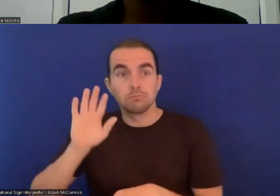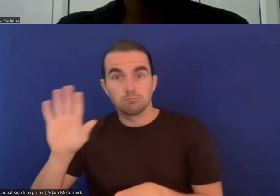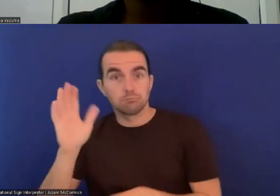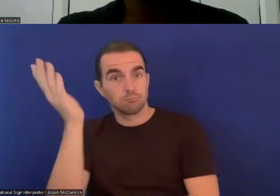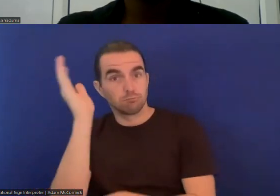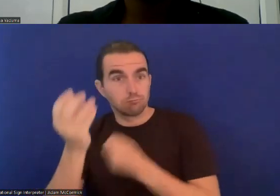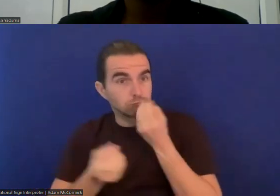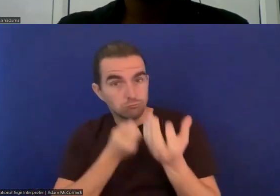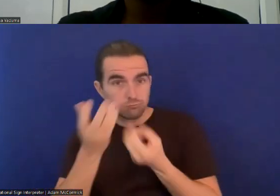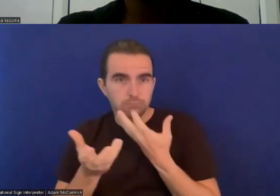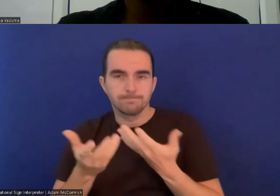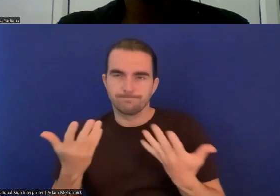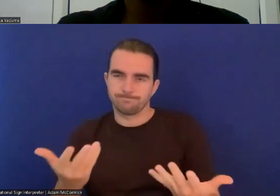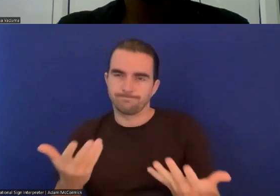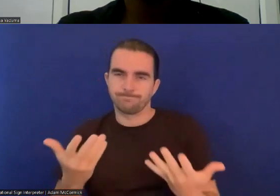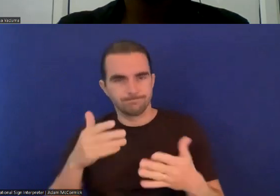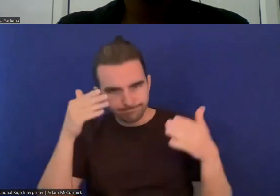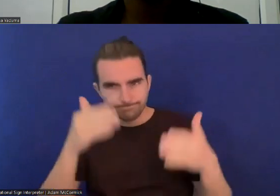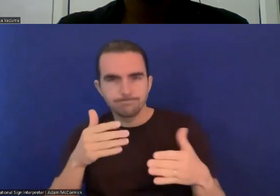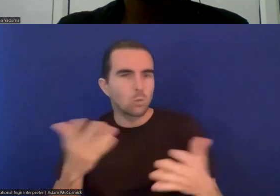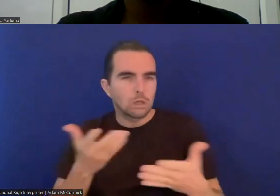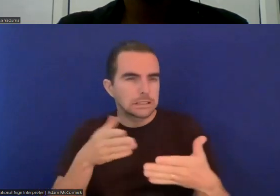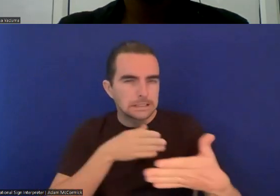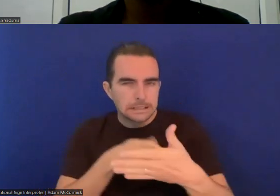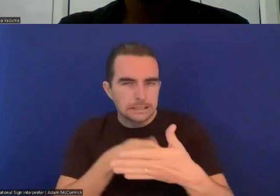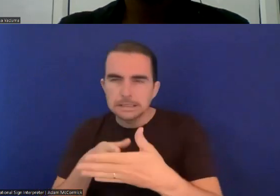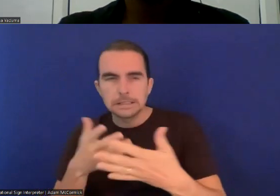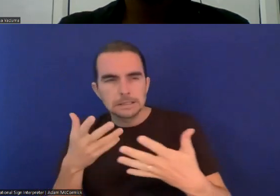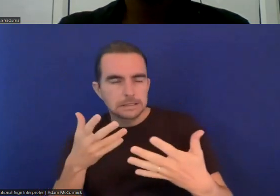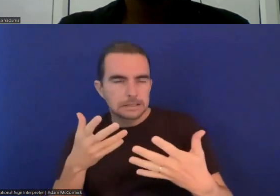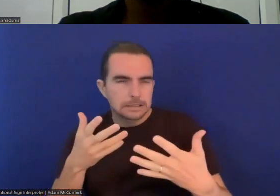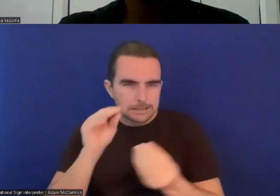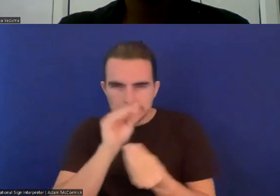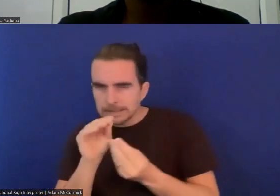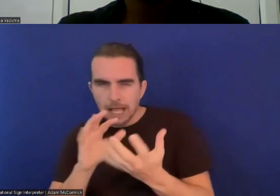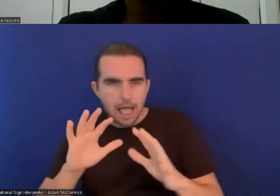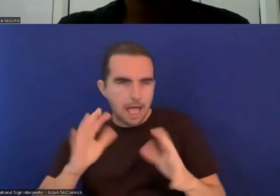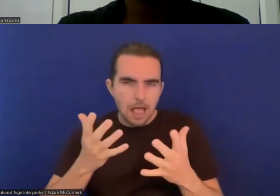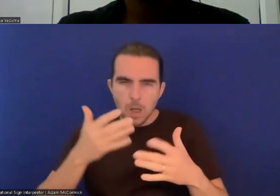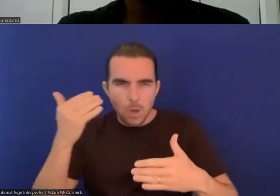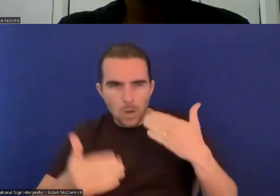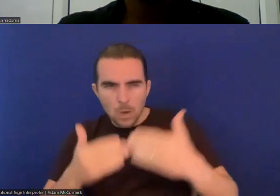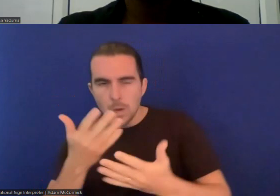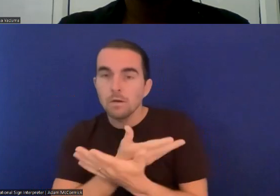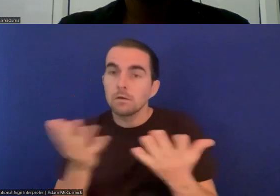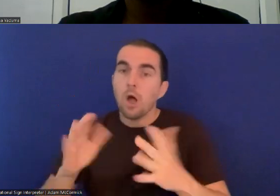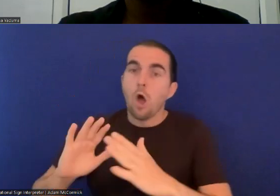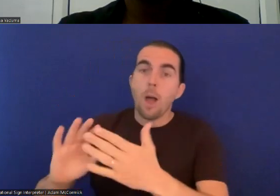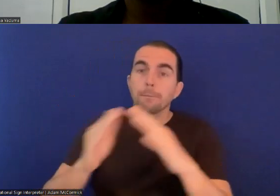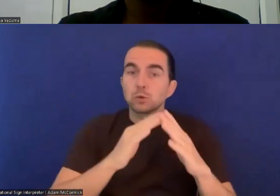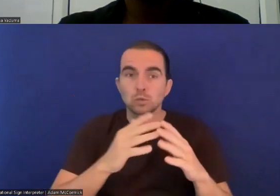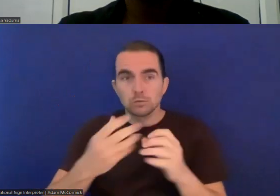practical recommendations to overcome these challenges, and examples of common community